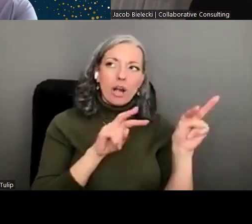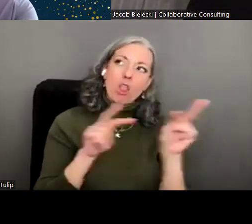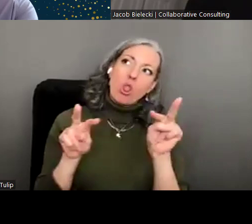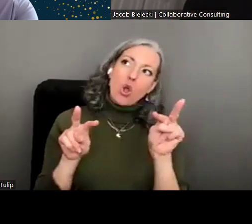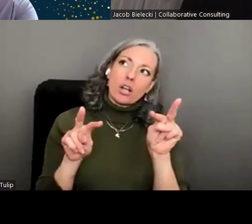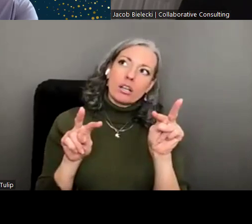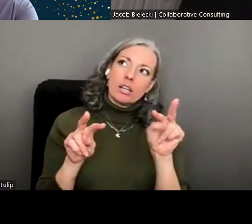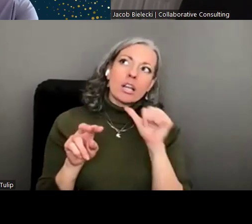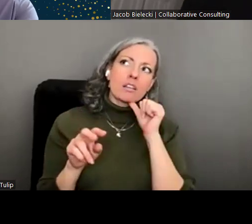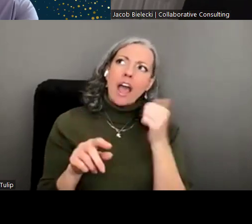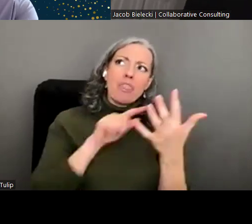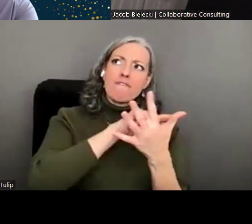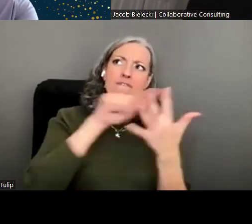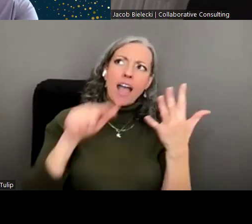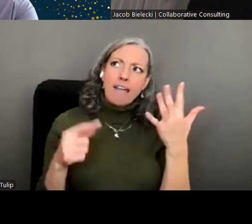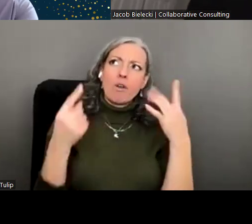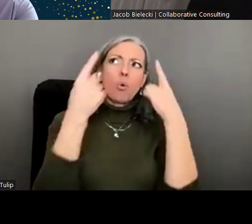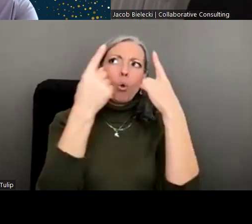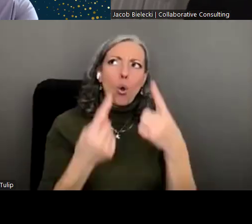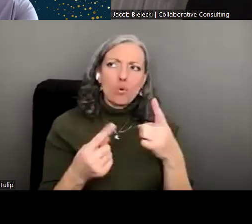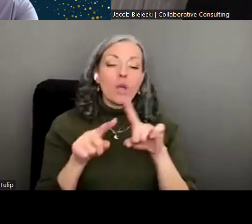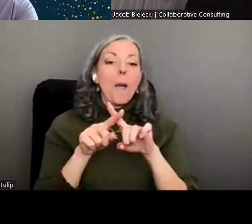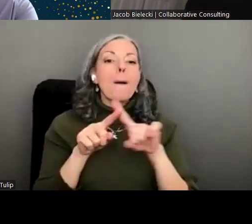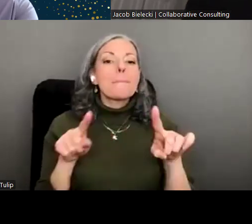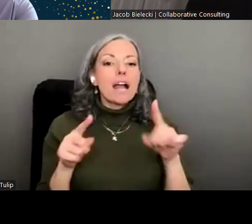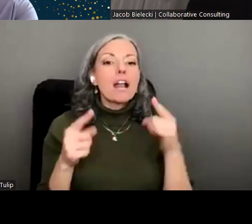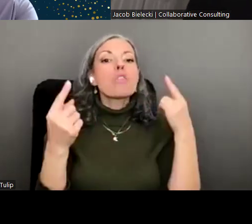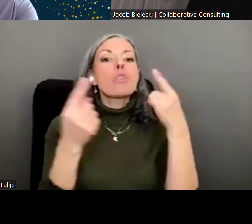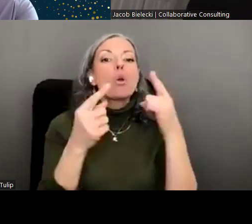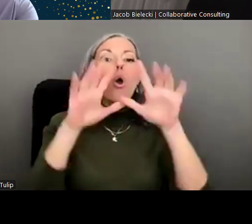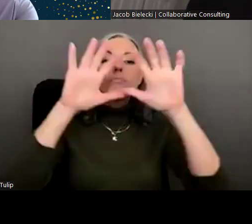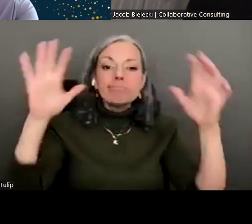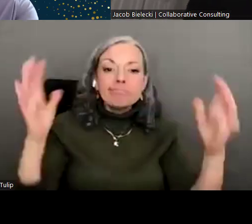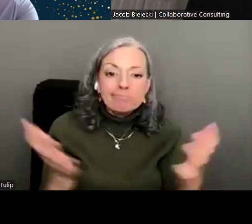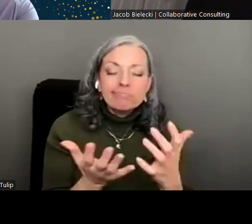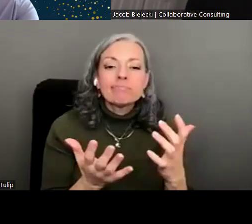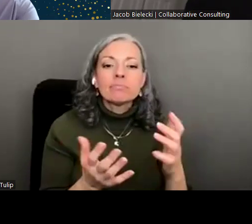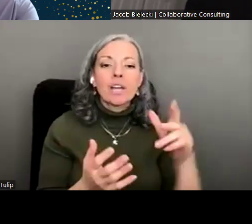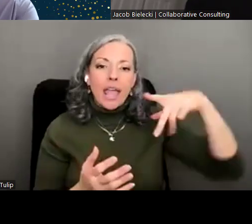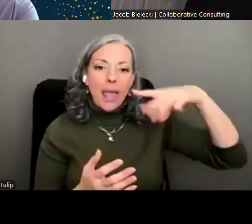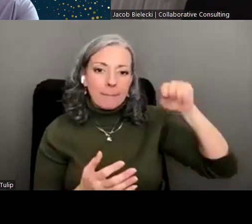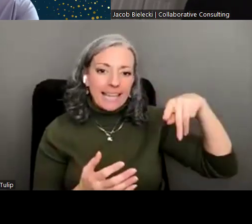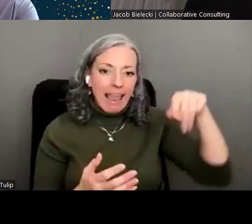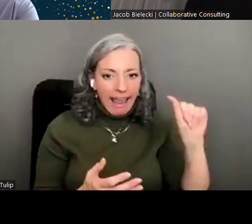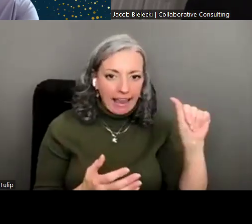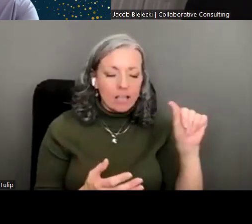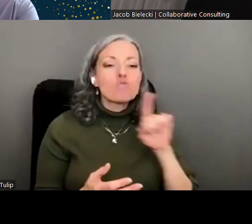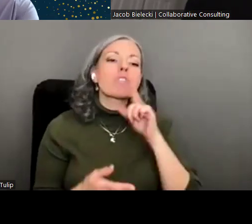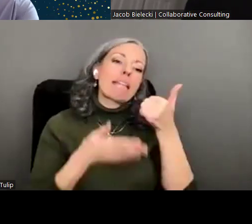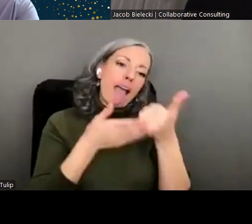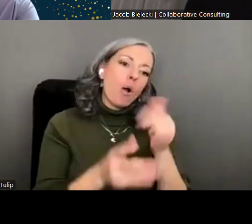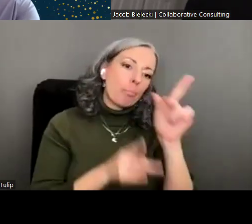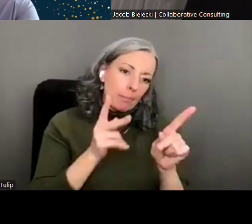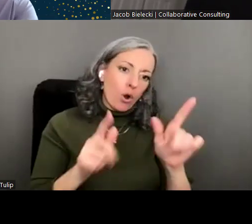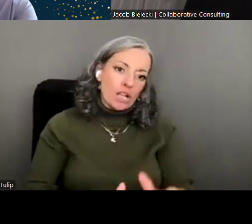the 5 bold goals, but actually sort of the goal of the entire master plan for aging, which, is to help people be able to live